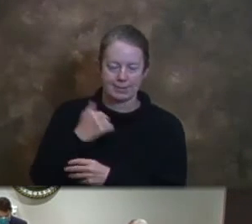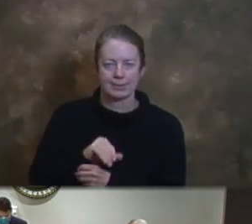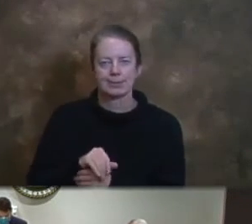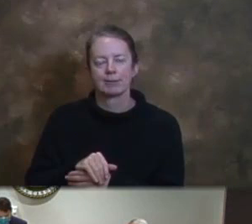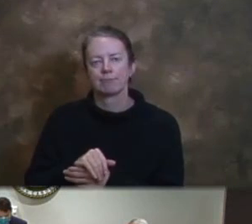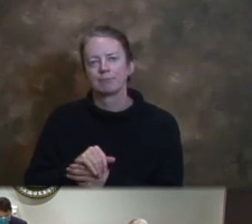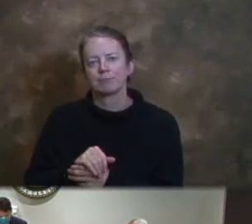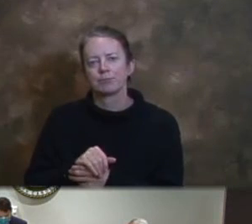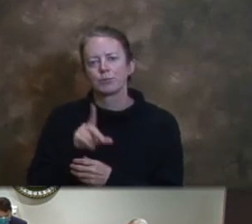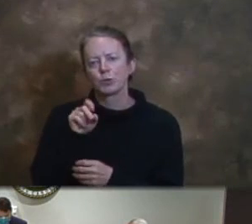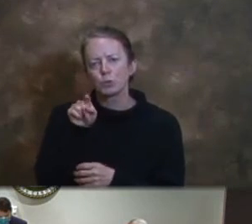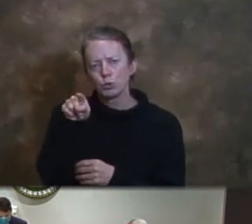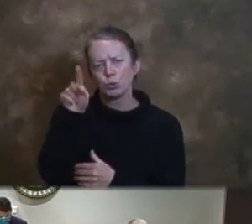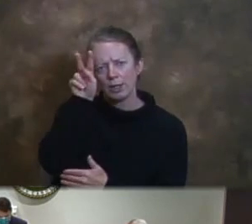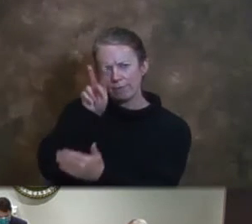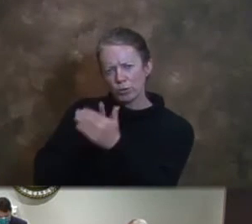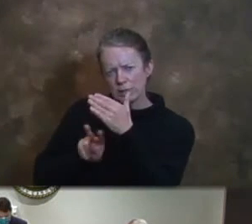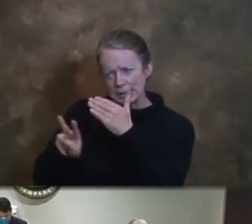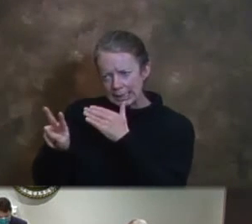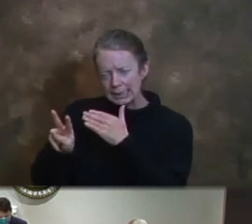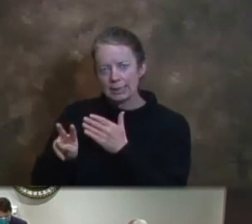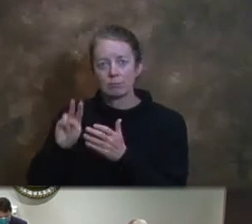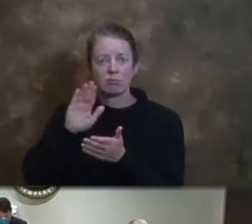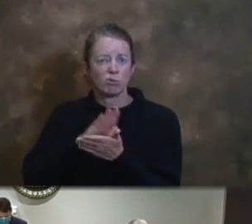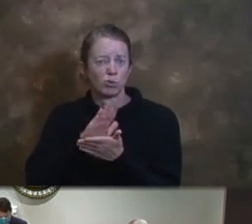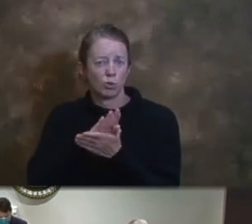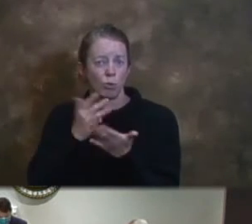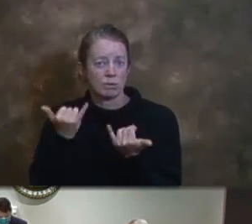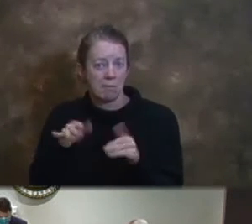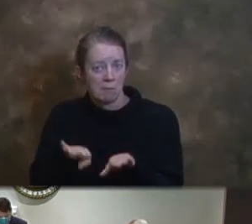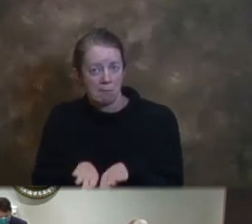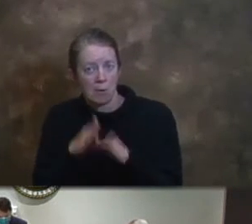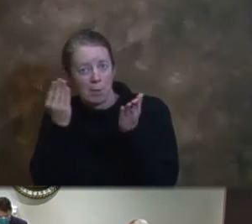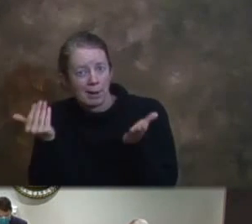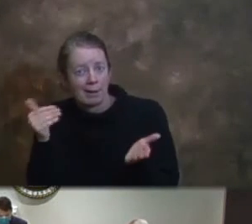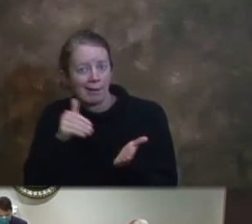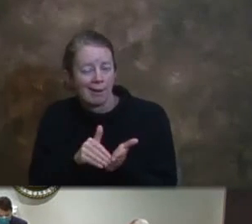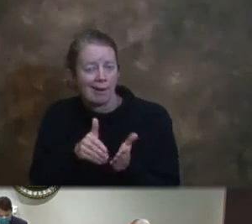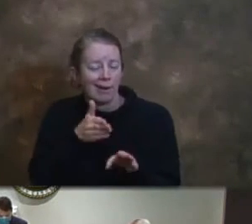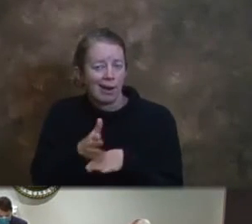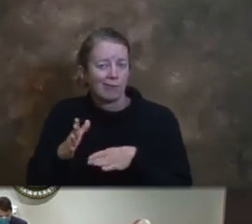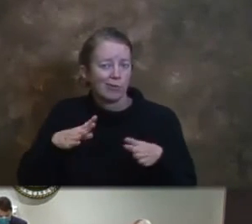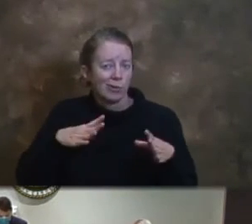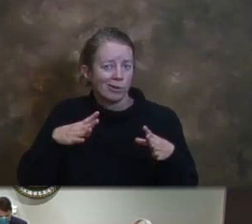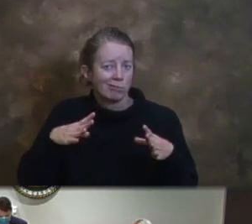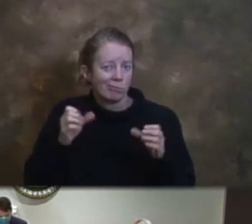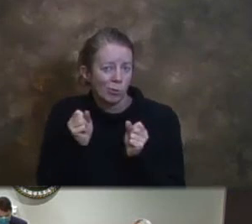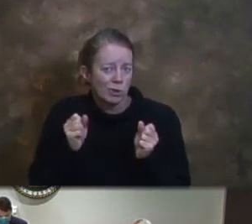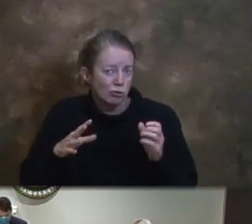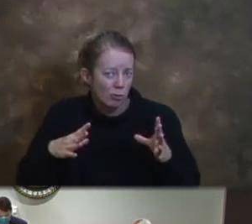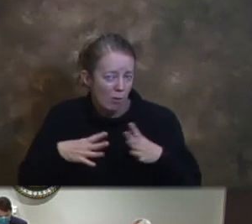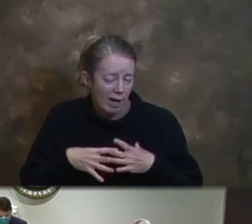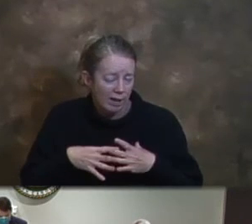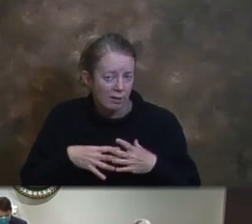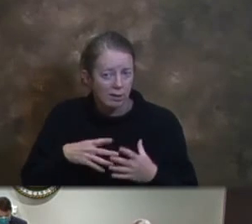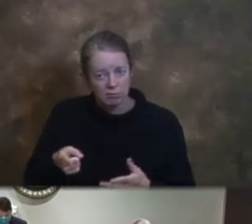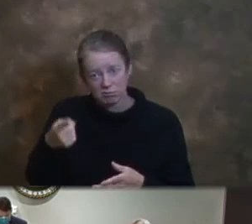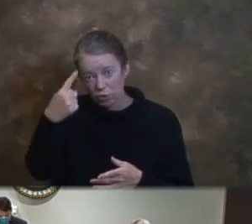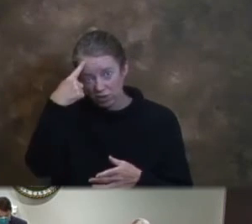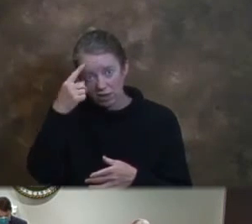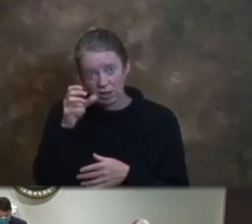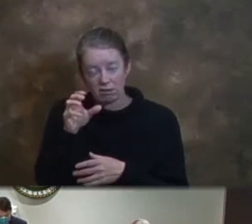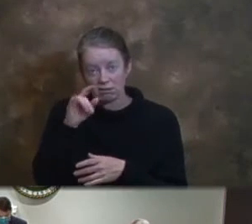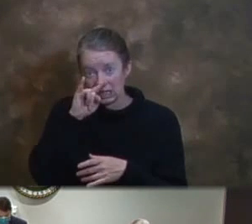you foresee that as we reopen schools, that we'll see a jump in Omicron from